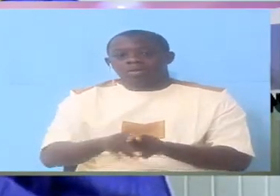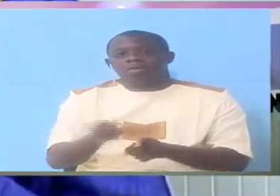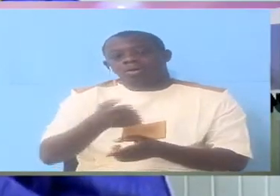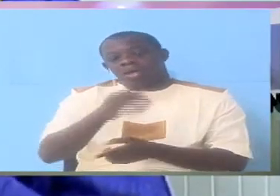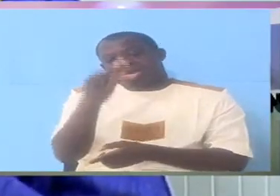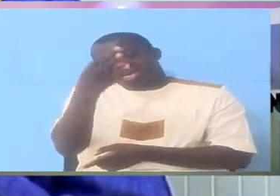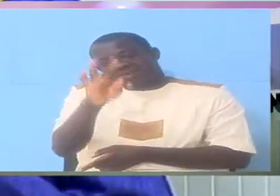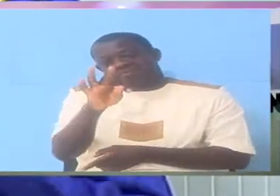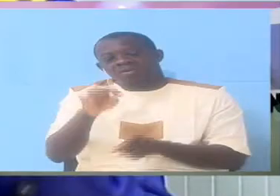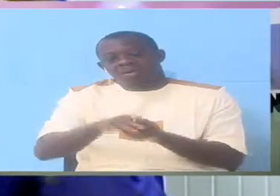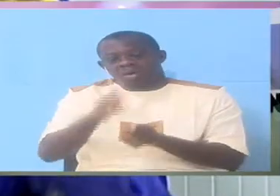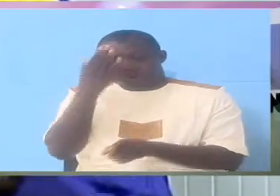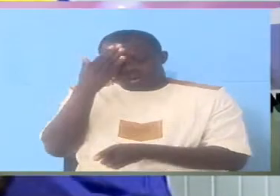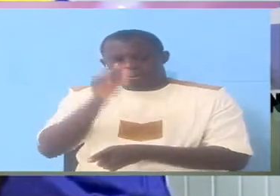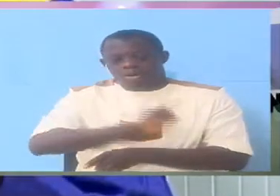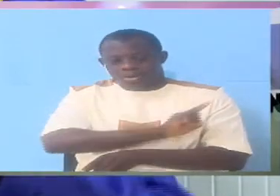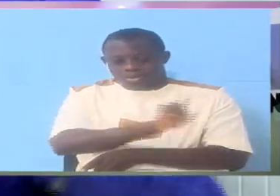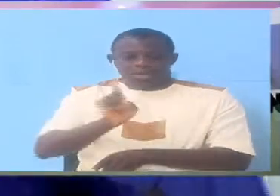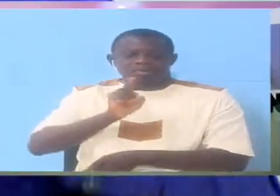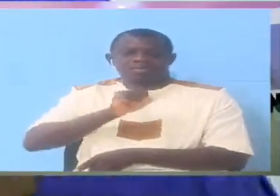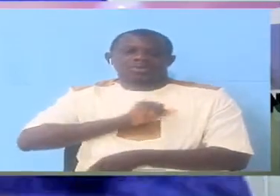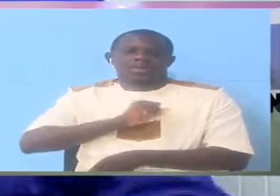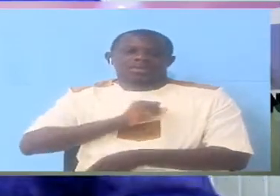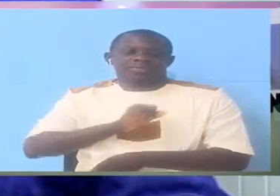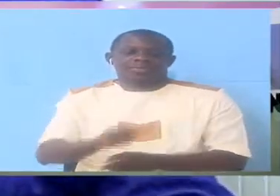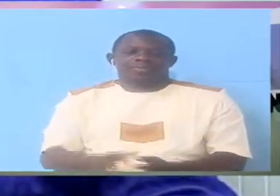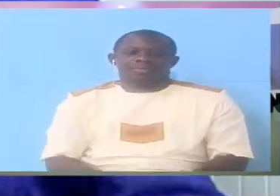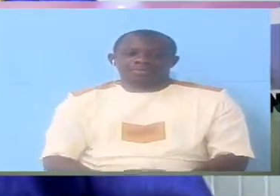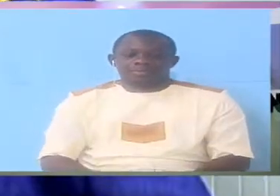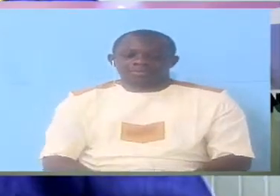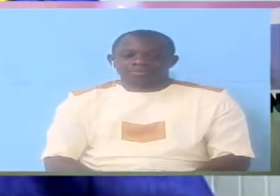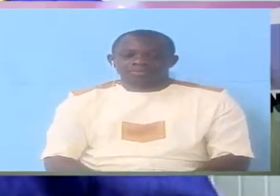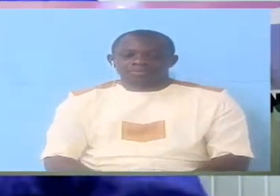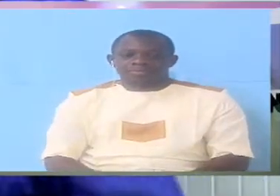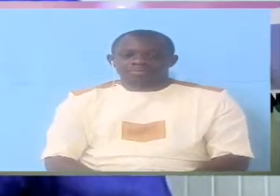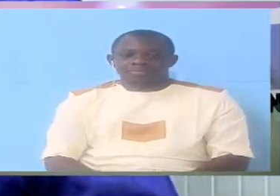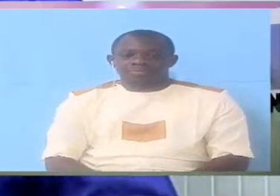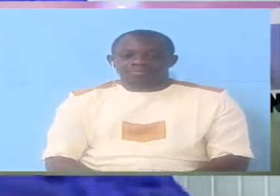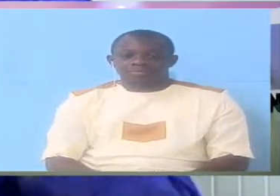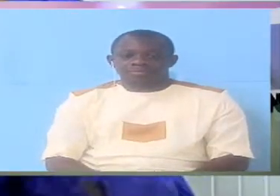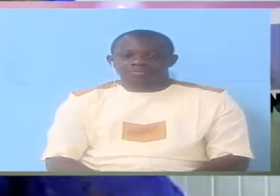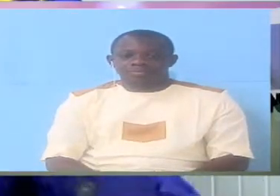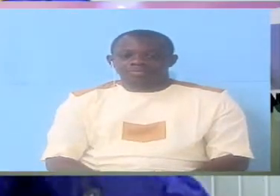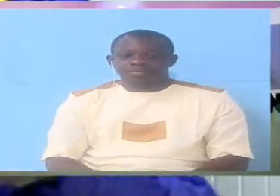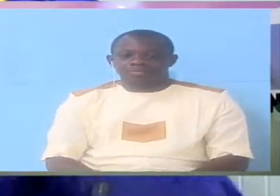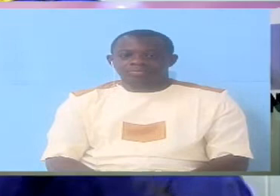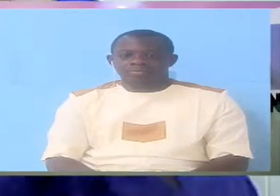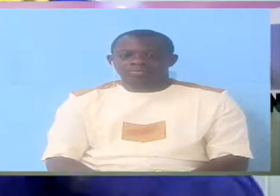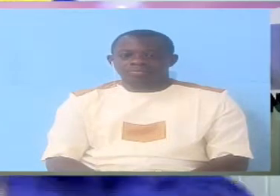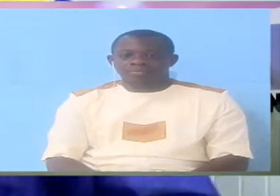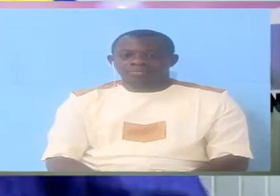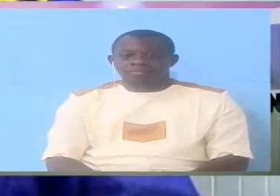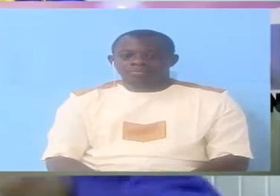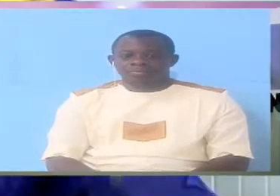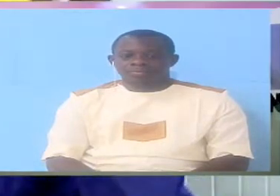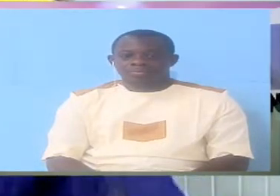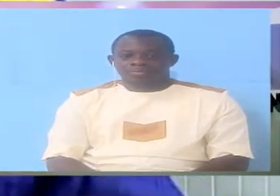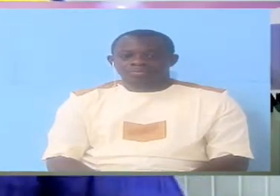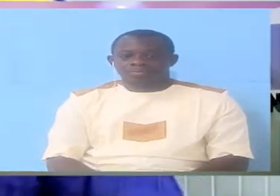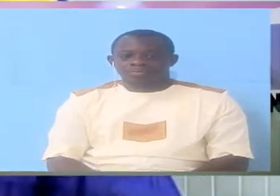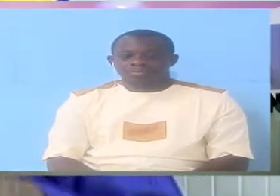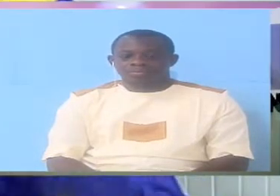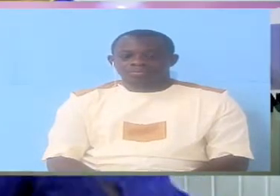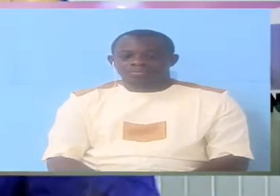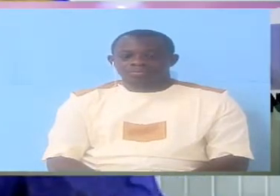except if they know themselves. soldier all in uniform with